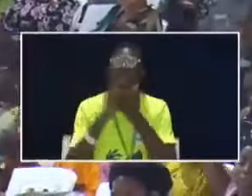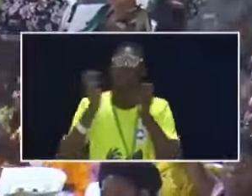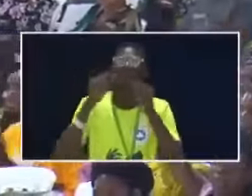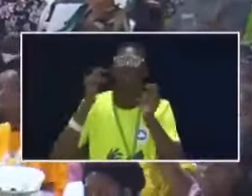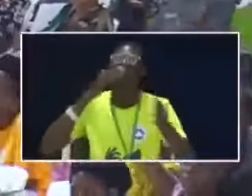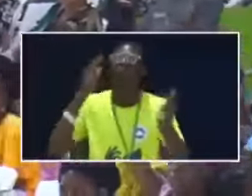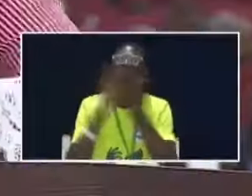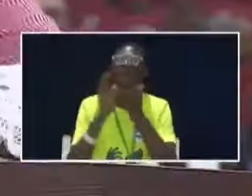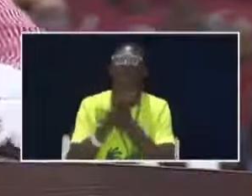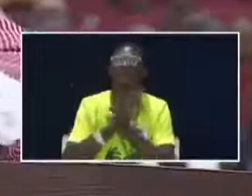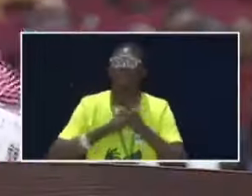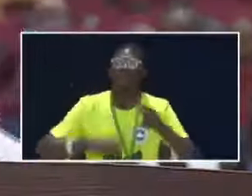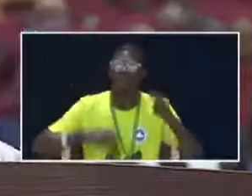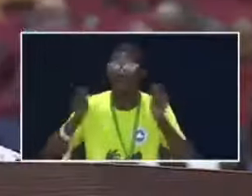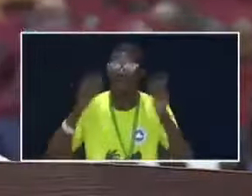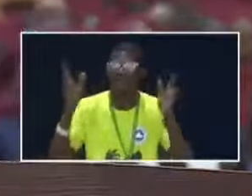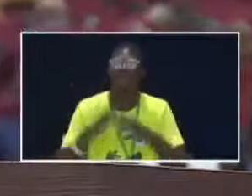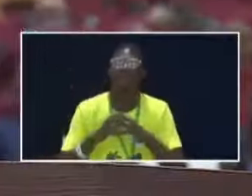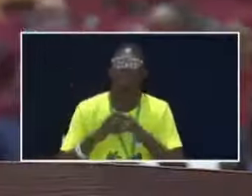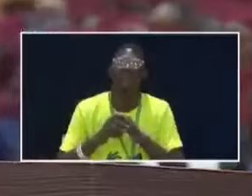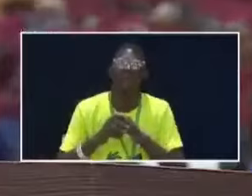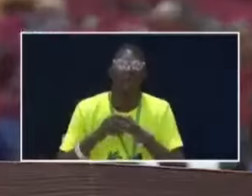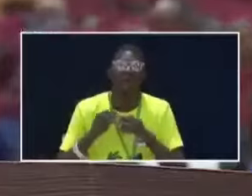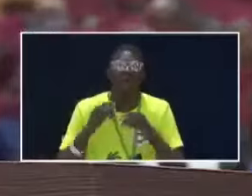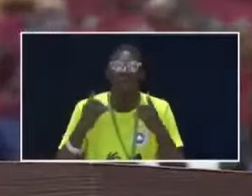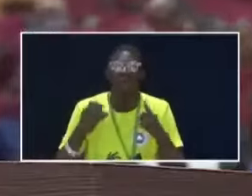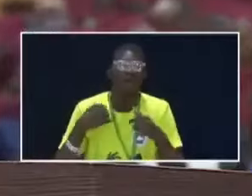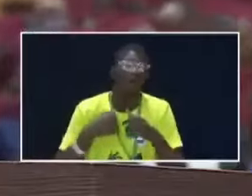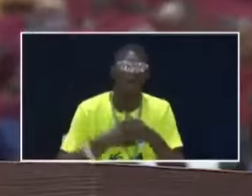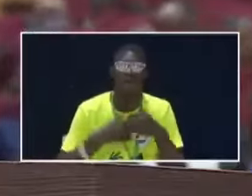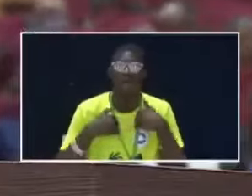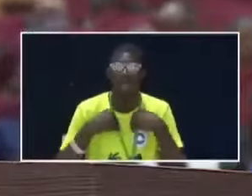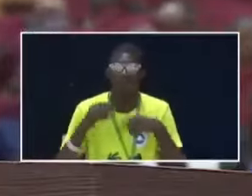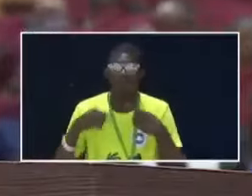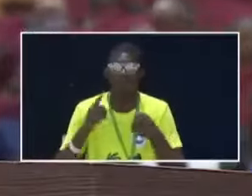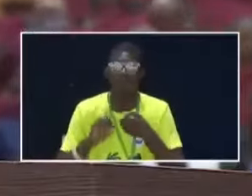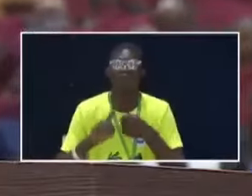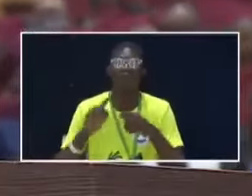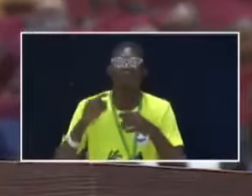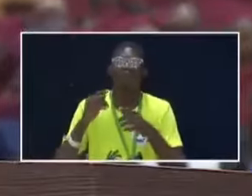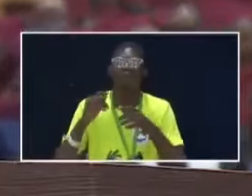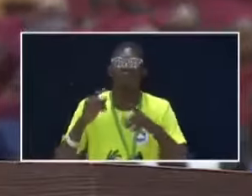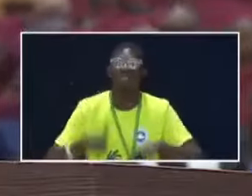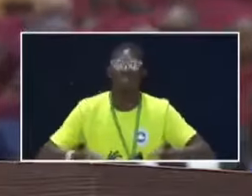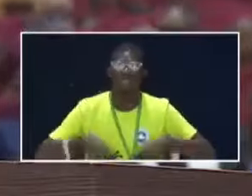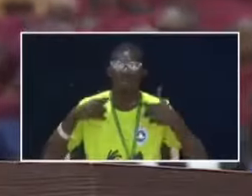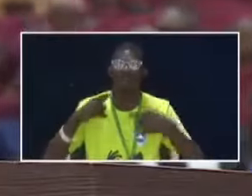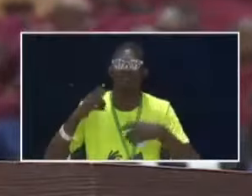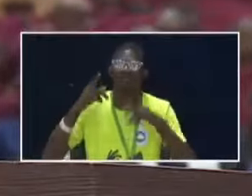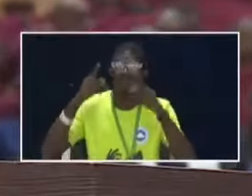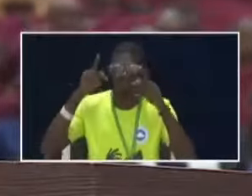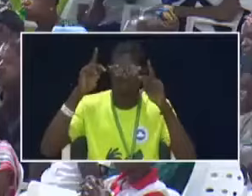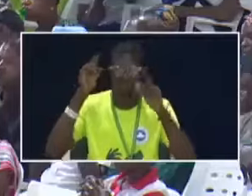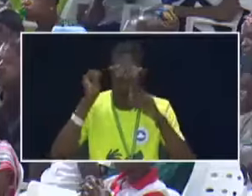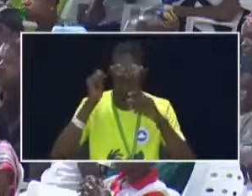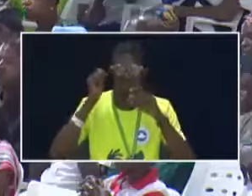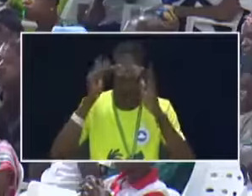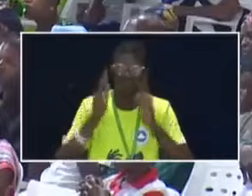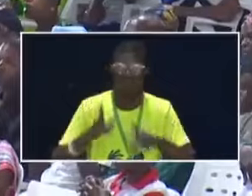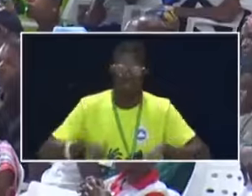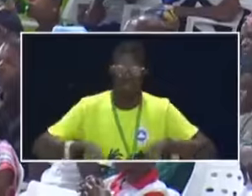Hallelujah. Praise God. We're now going to go to the in-person testifiers. Praise